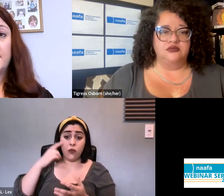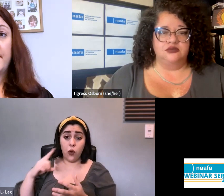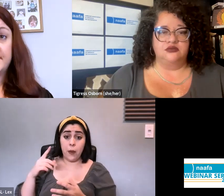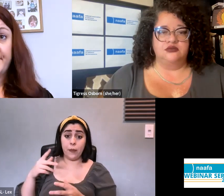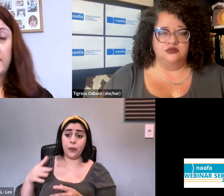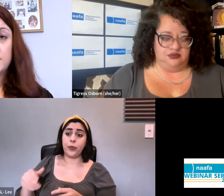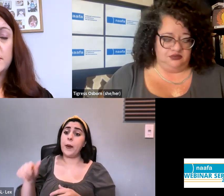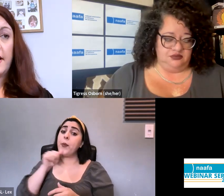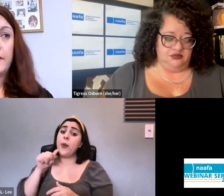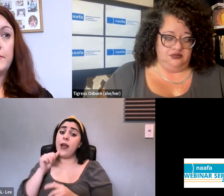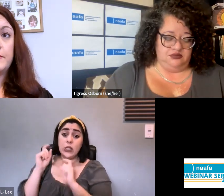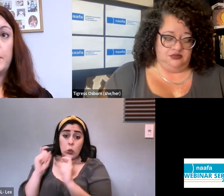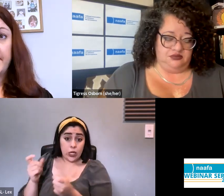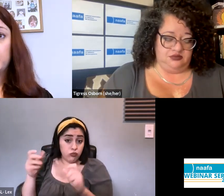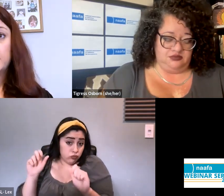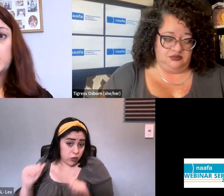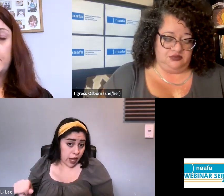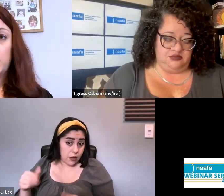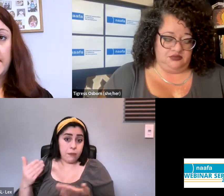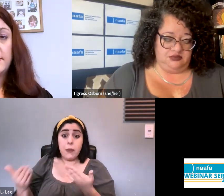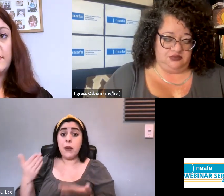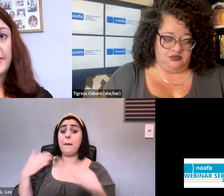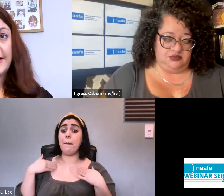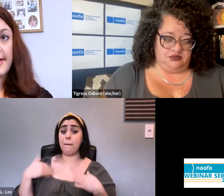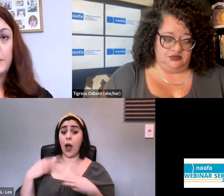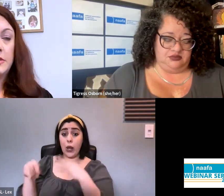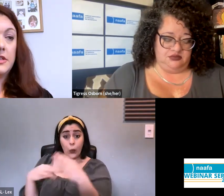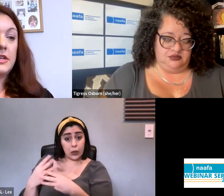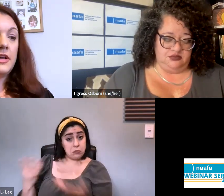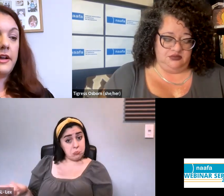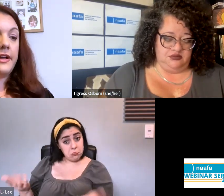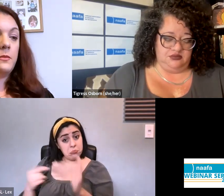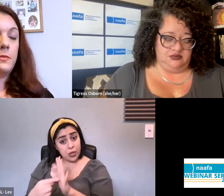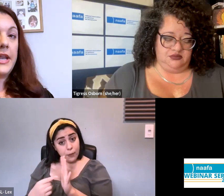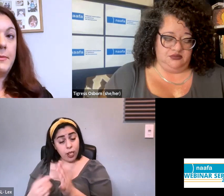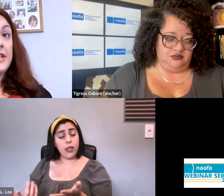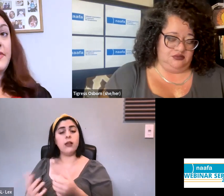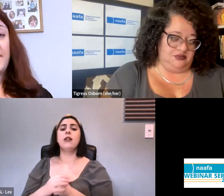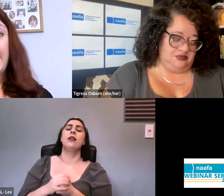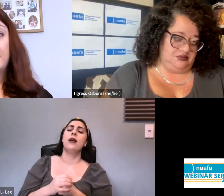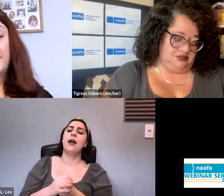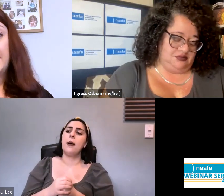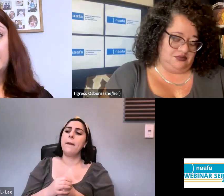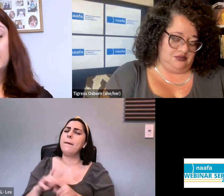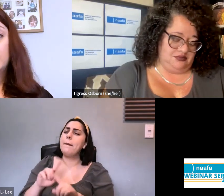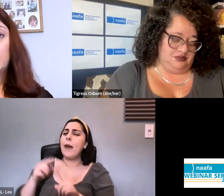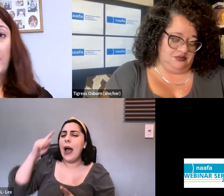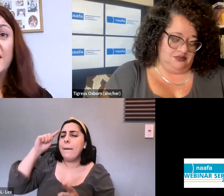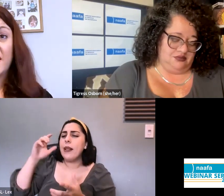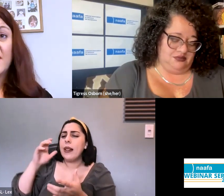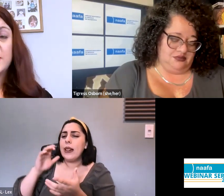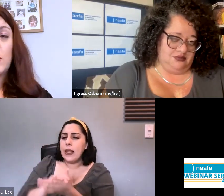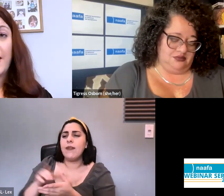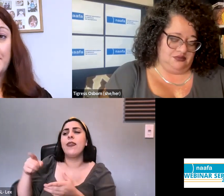donation scenarios. Body Worlds would be one for an example. But I believe that they have a